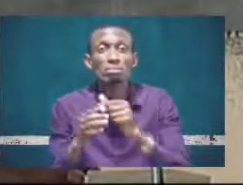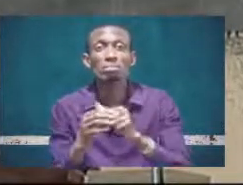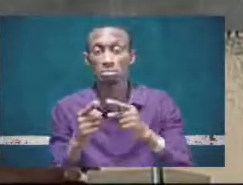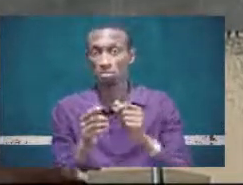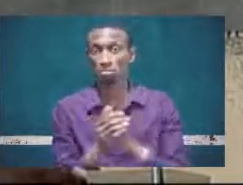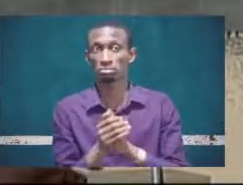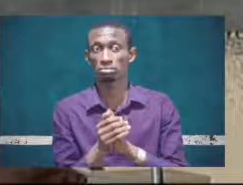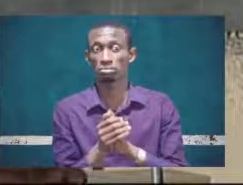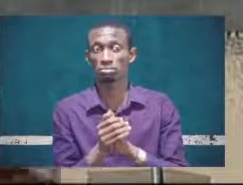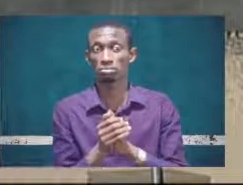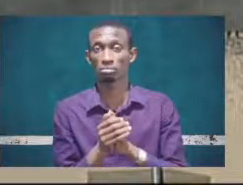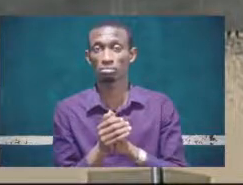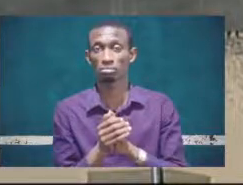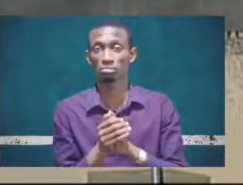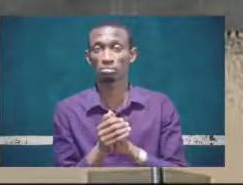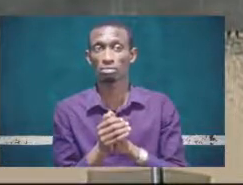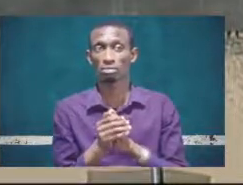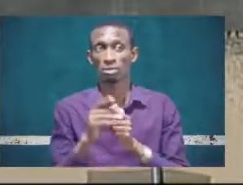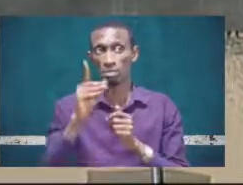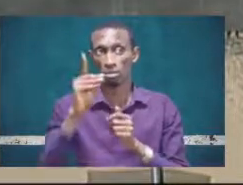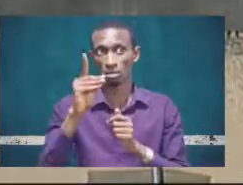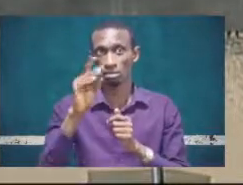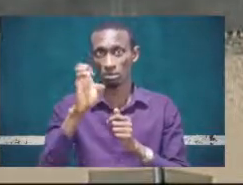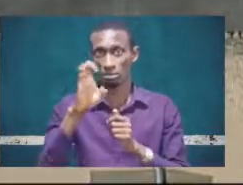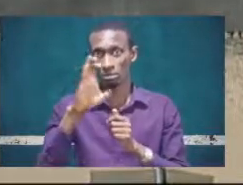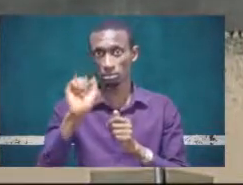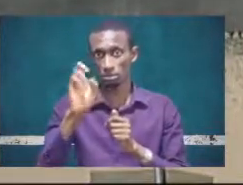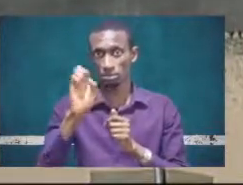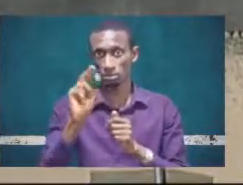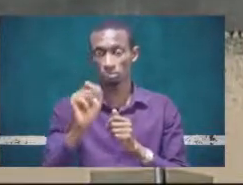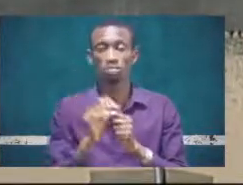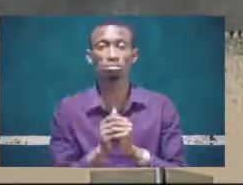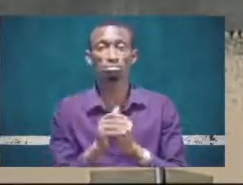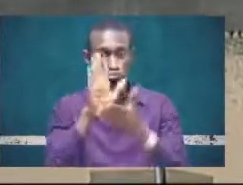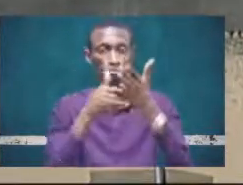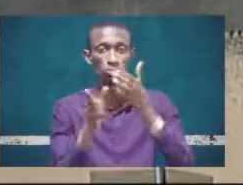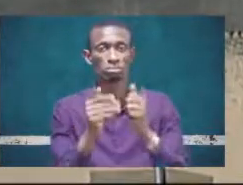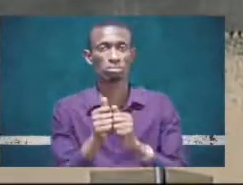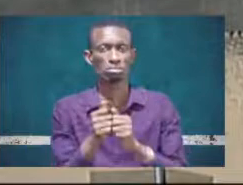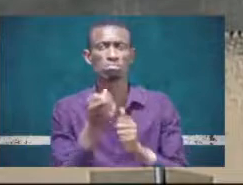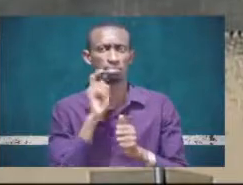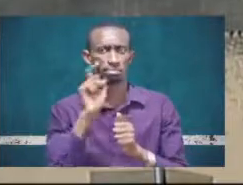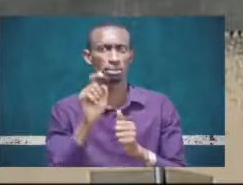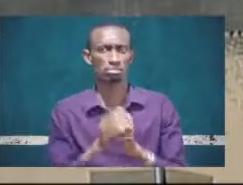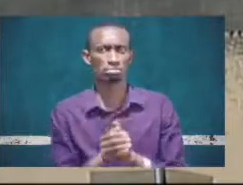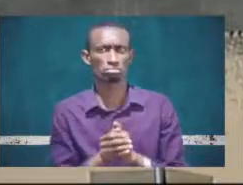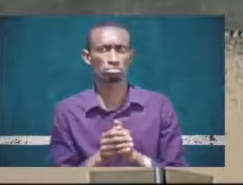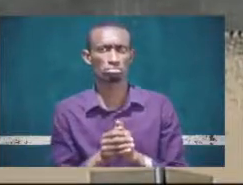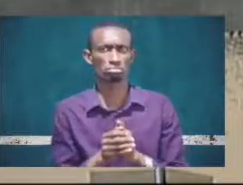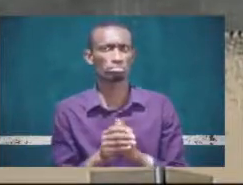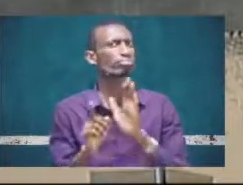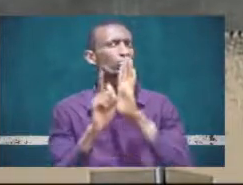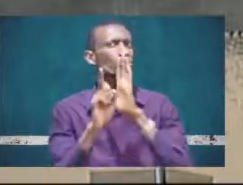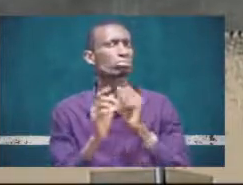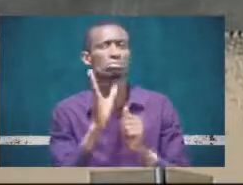diagram is the most important, most recommended for this kind of inequality. So let us explain a